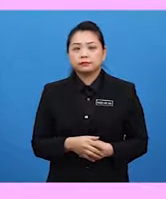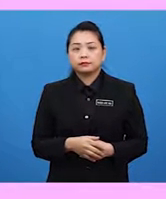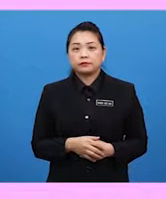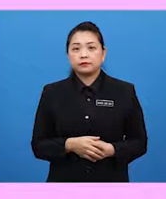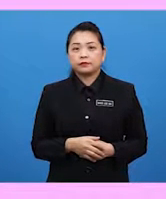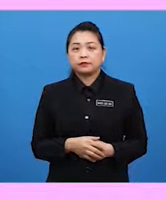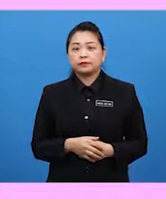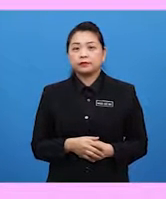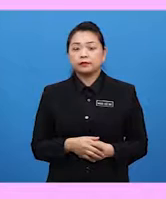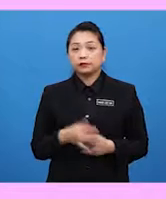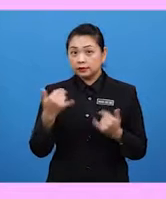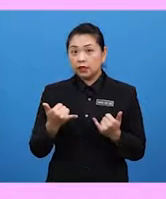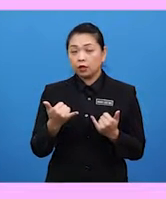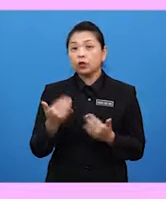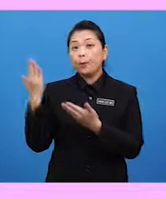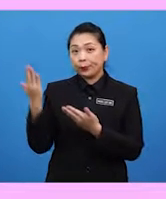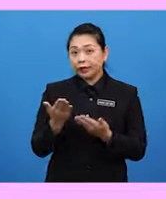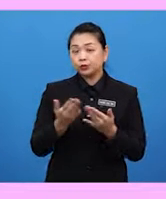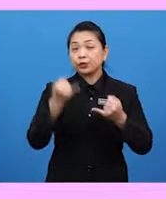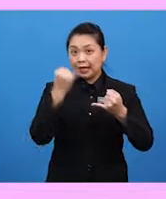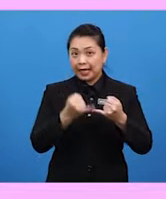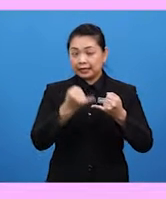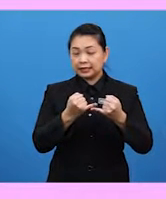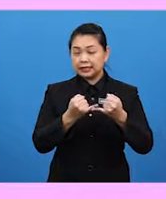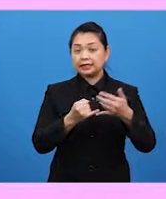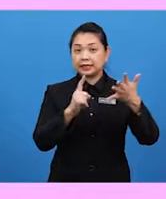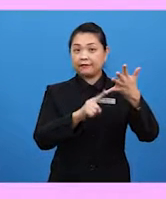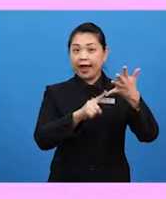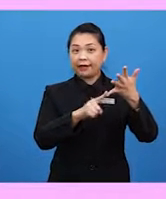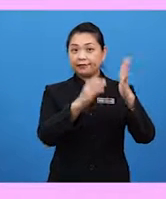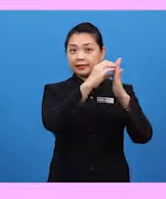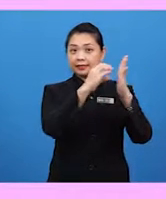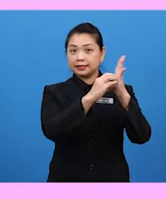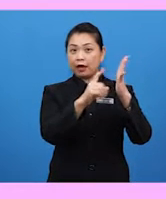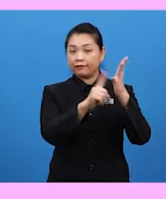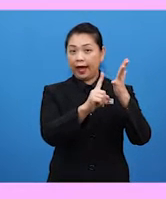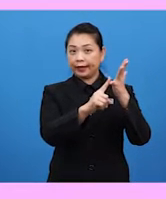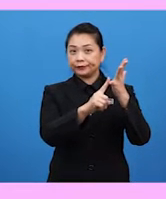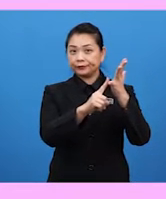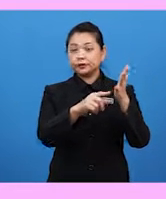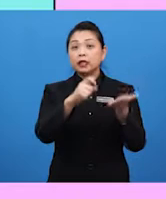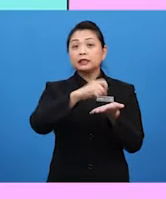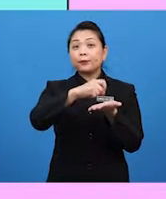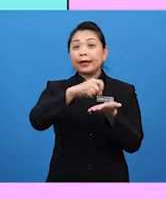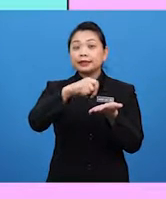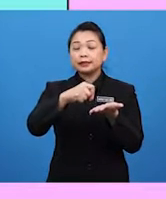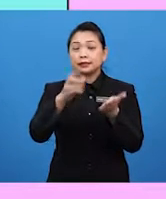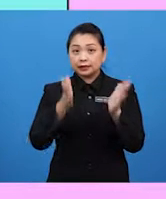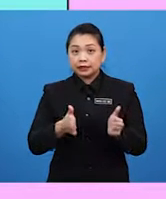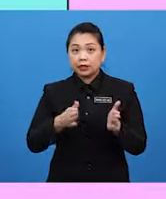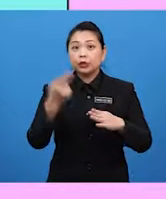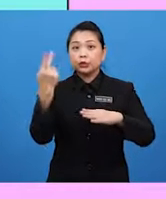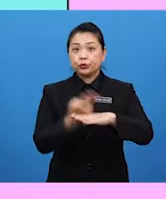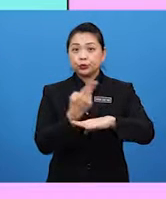That brings us to the last stanza, stanza 5. The poet used hyperbole,